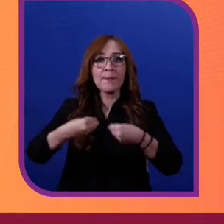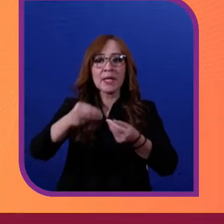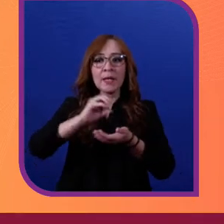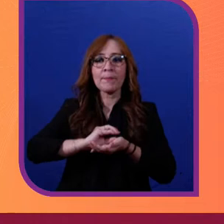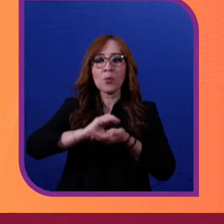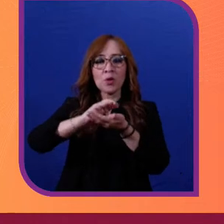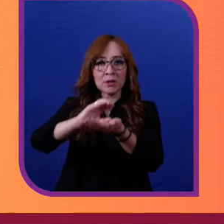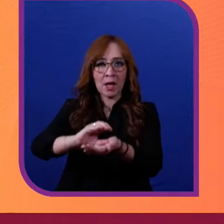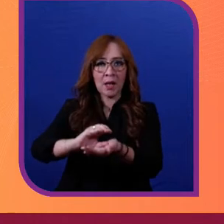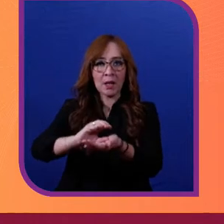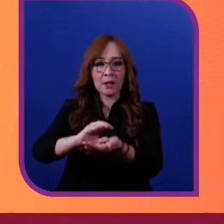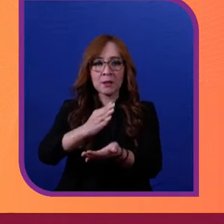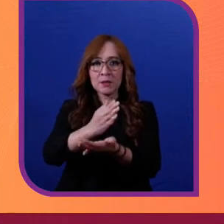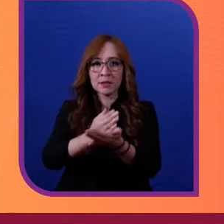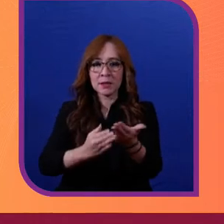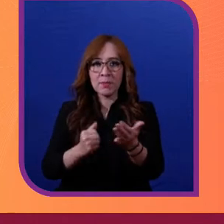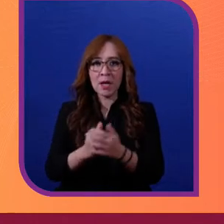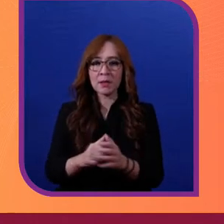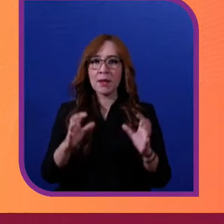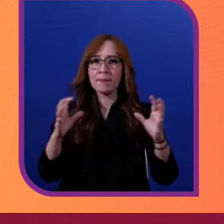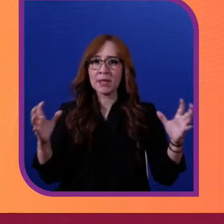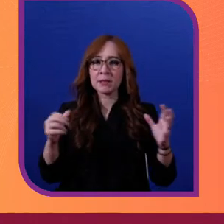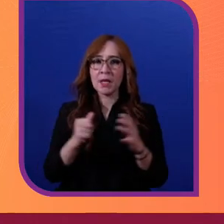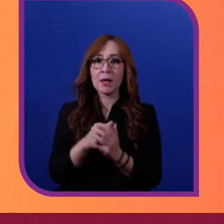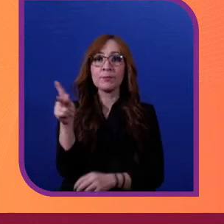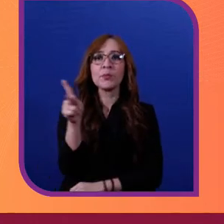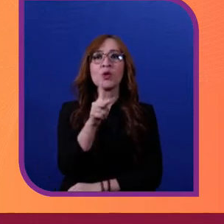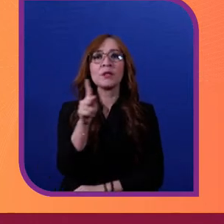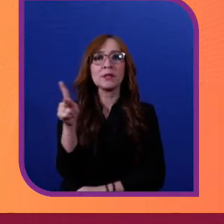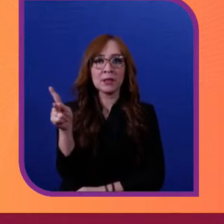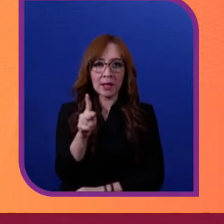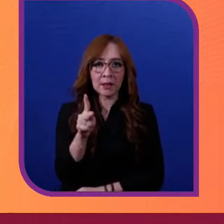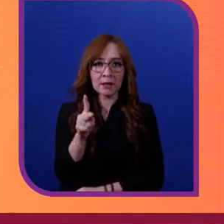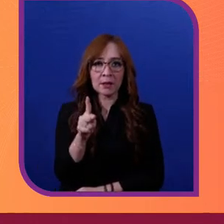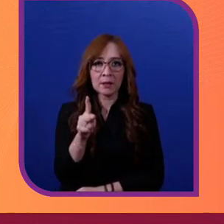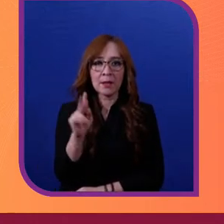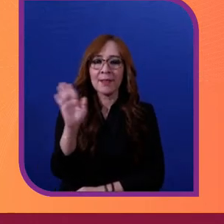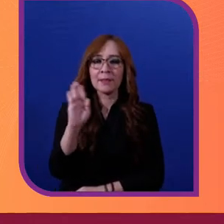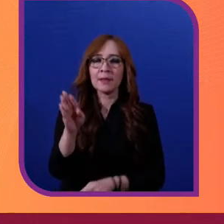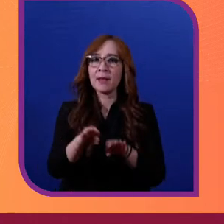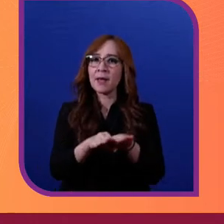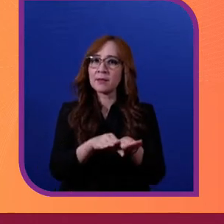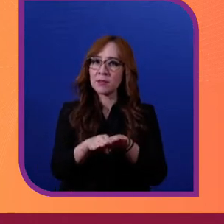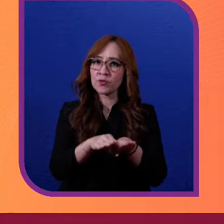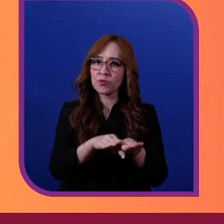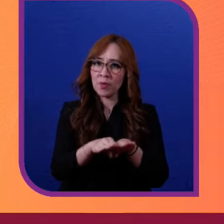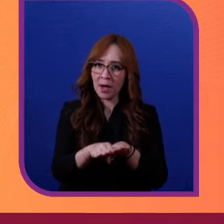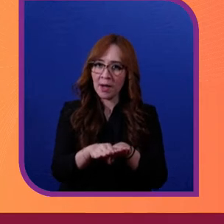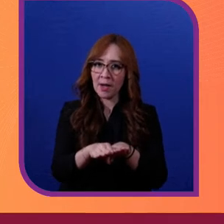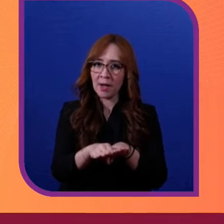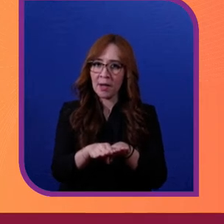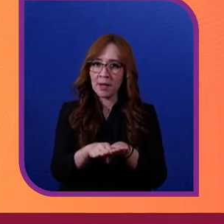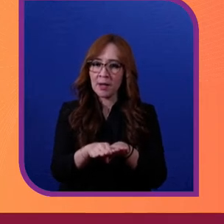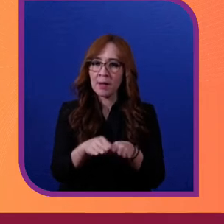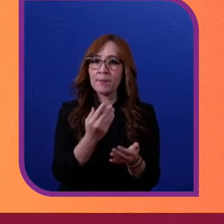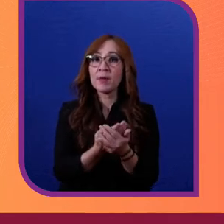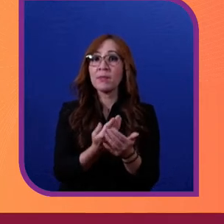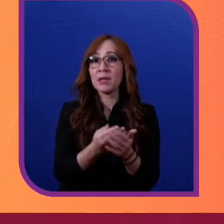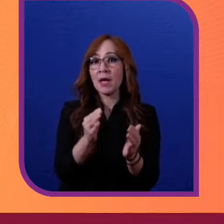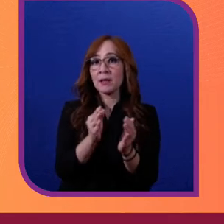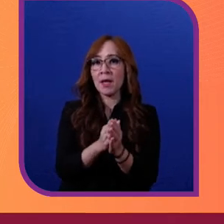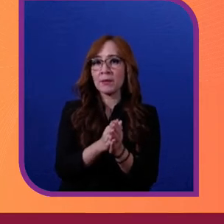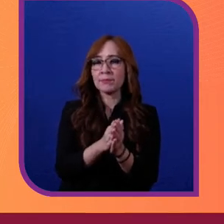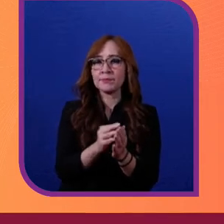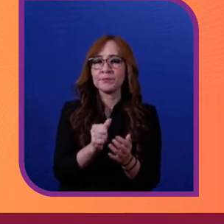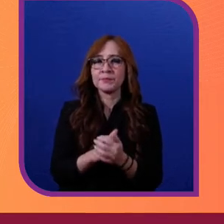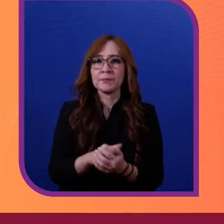helper mesin expectation giddens playgym and Luke absolutely website